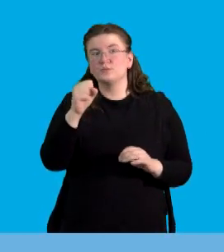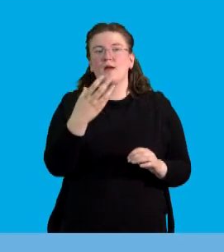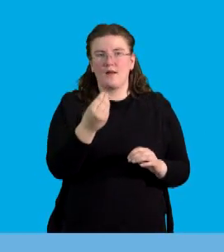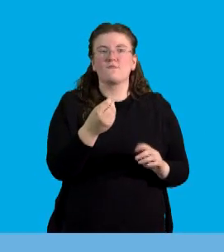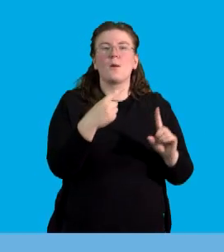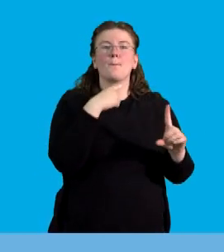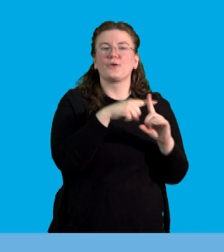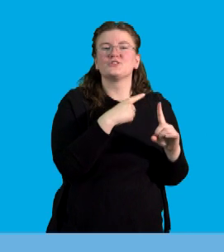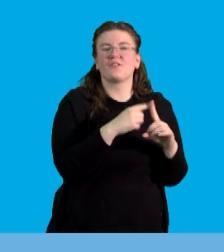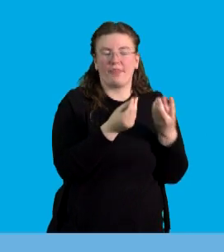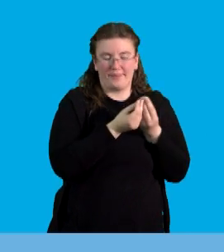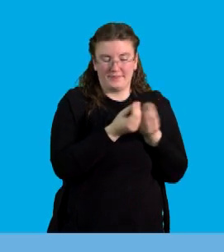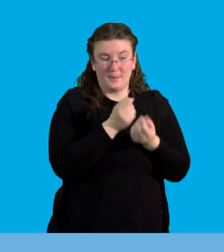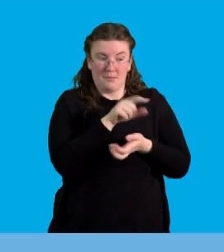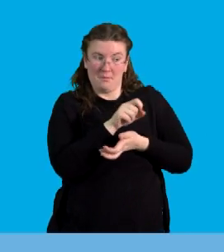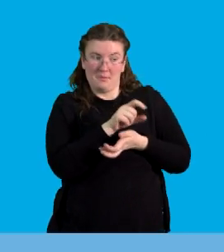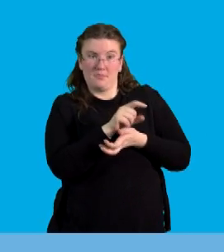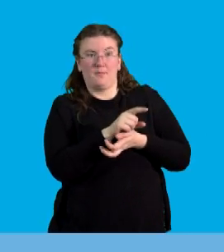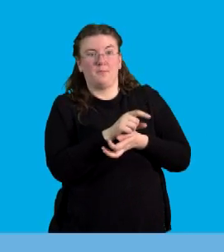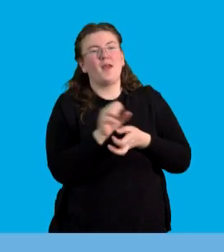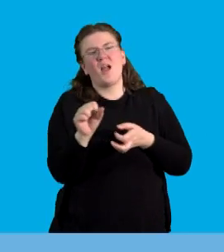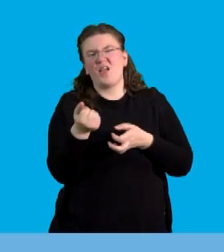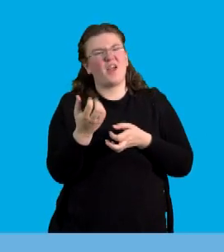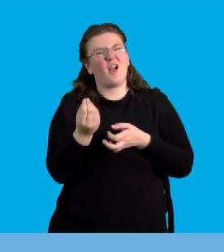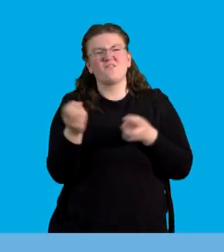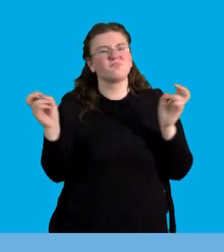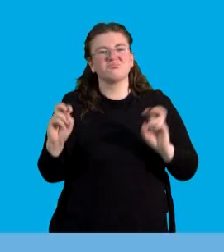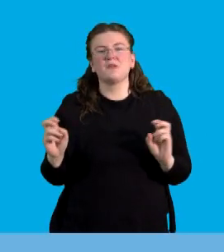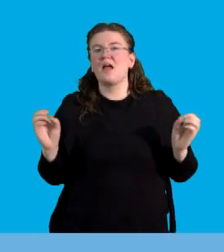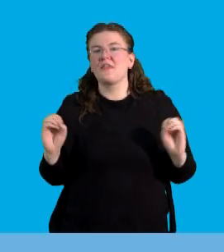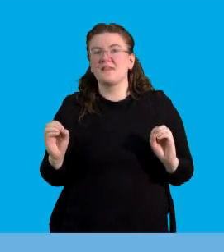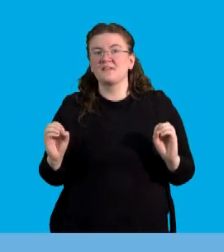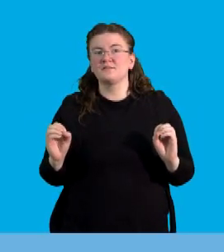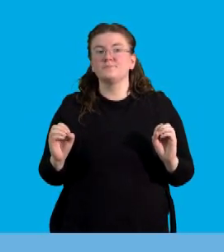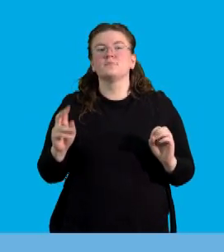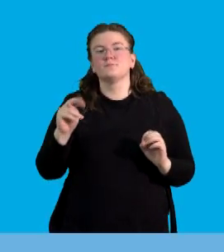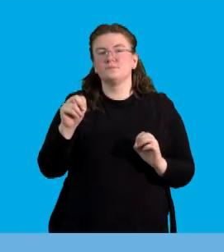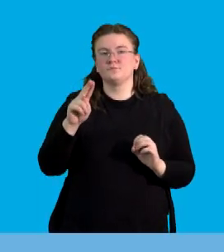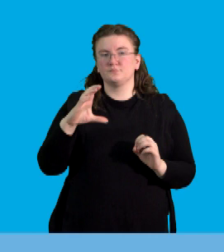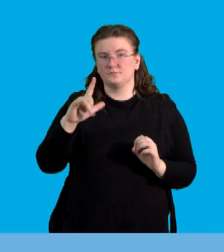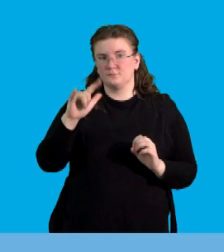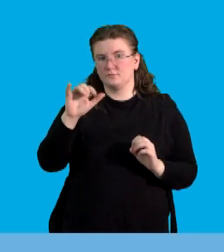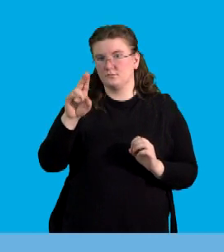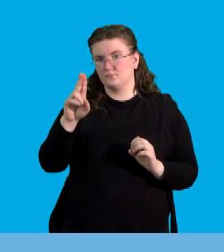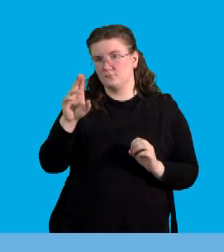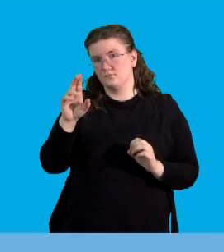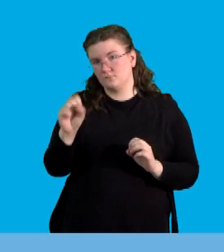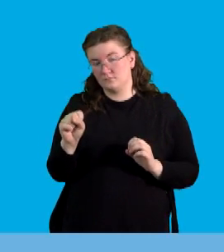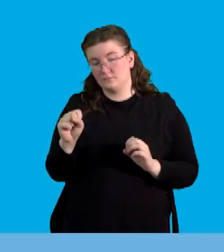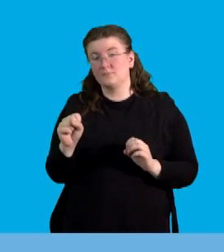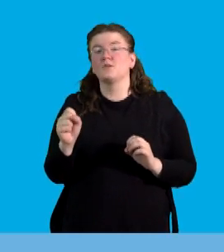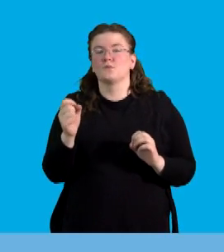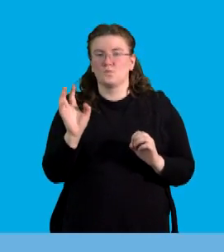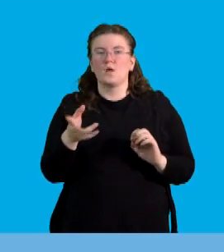positive substances there, and then the other ones, they do not have a charge. So the overall charge of a nucleus is going to be